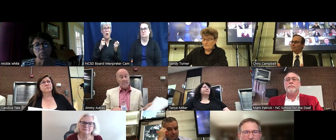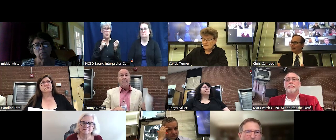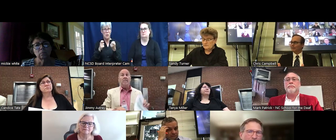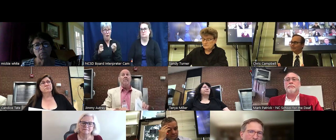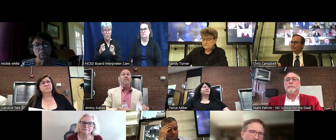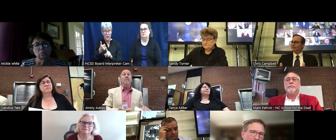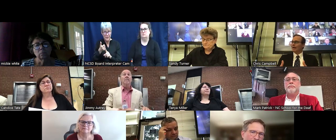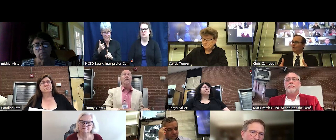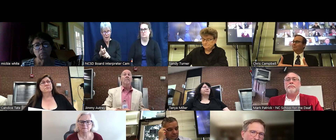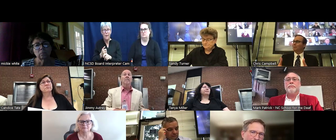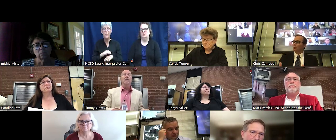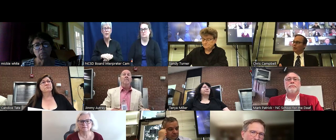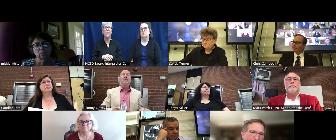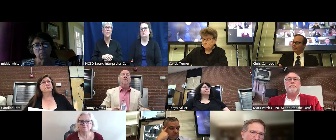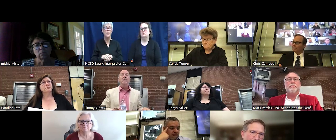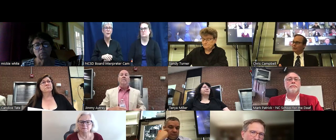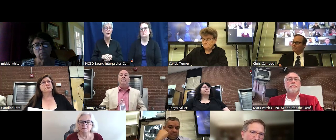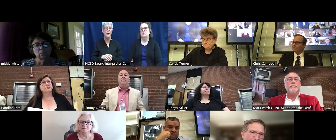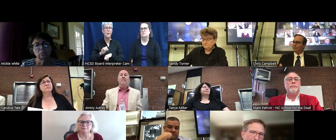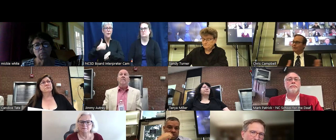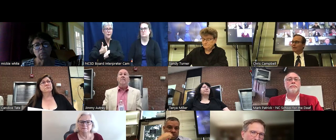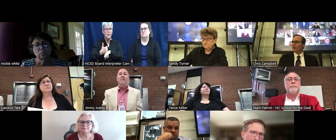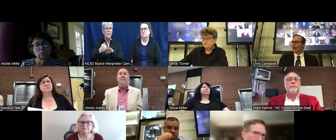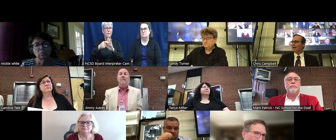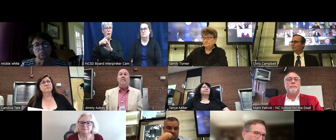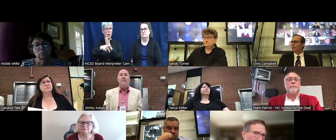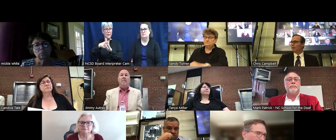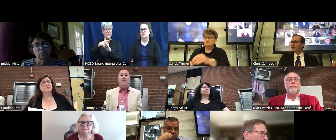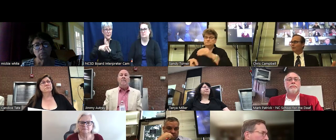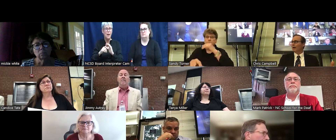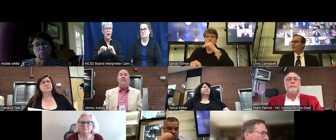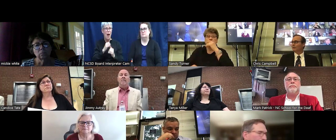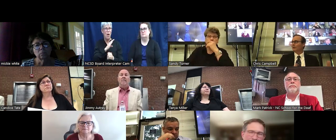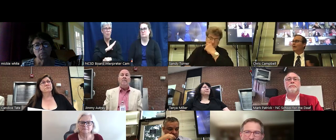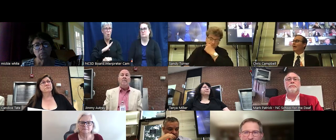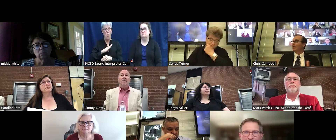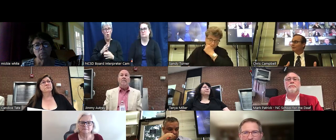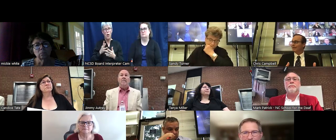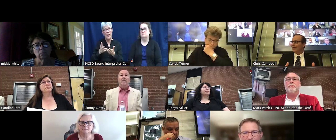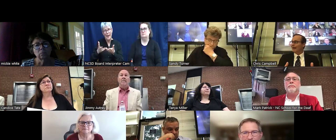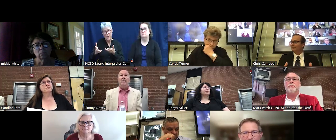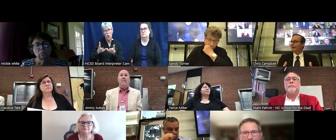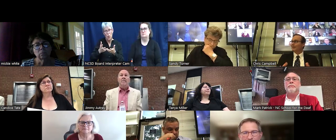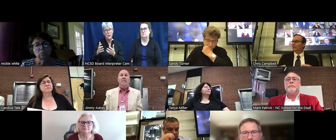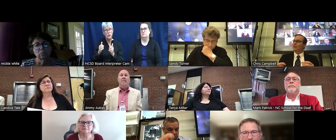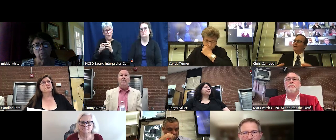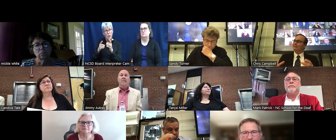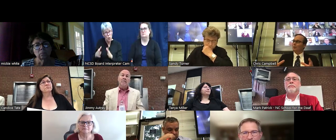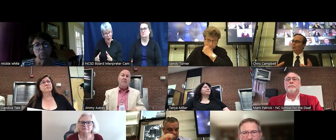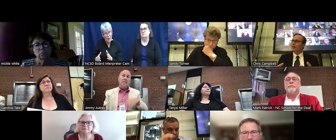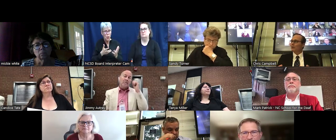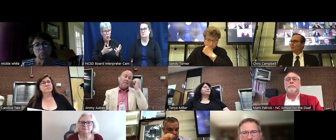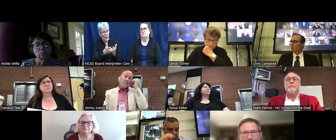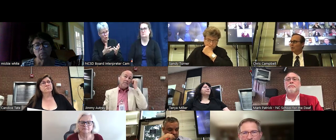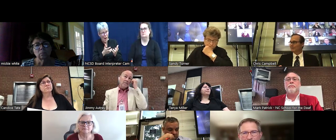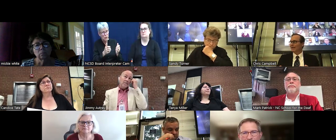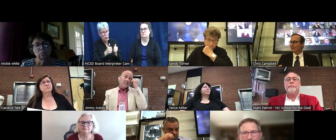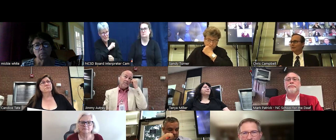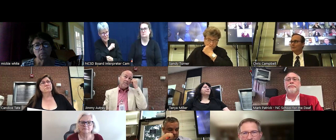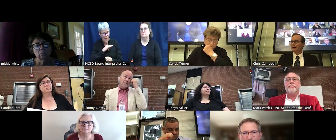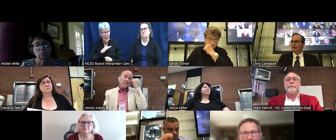enact policies, how this board chooses to interact with your director and your staff. So that's a real